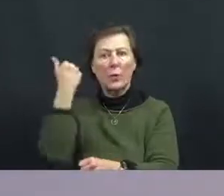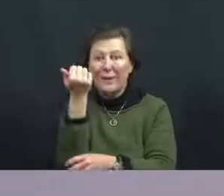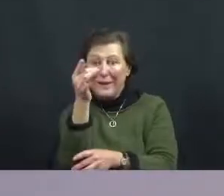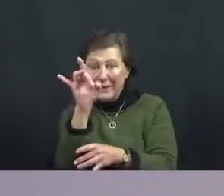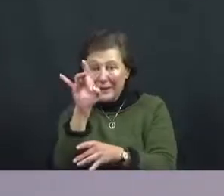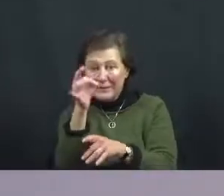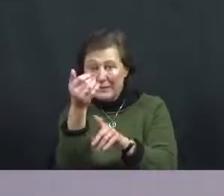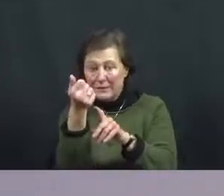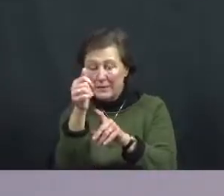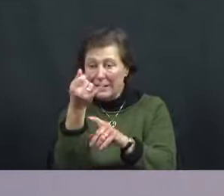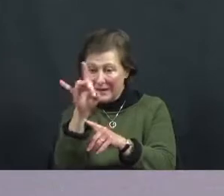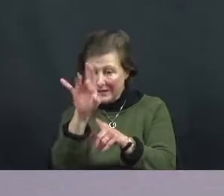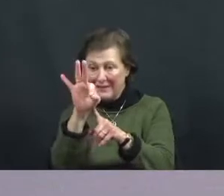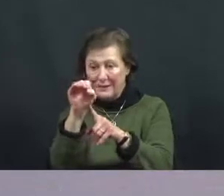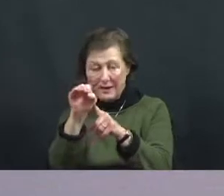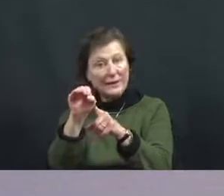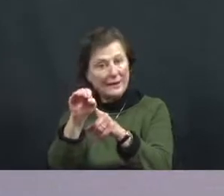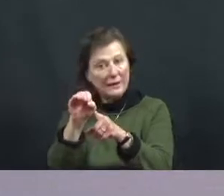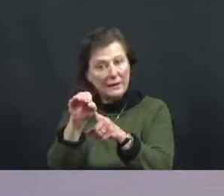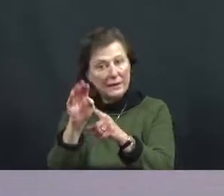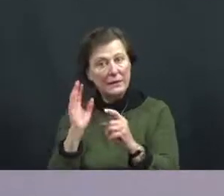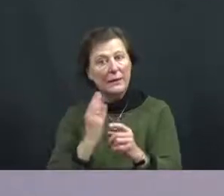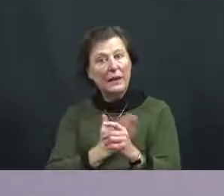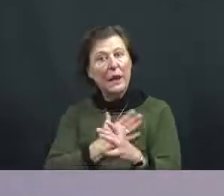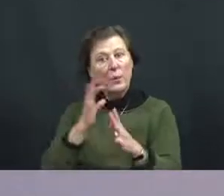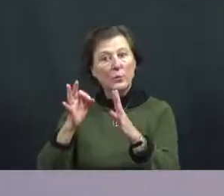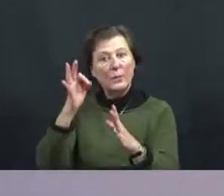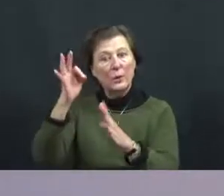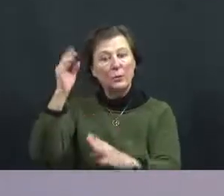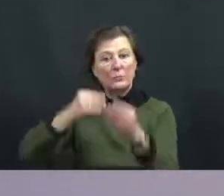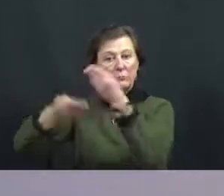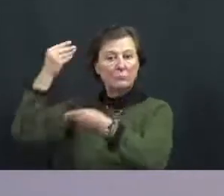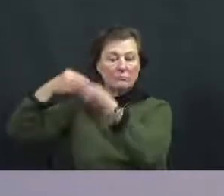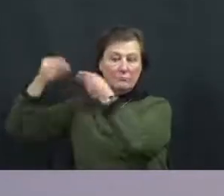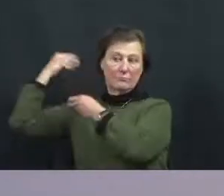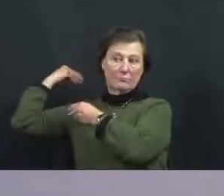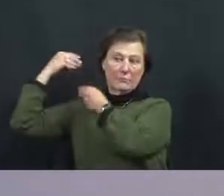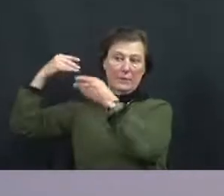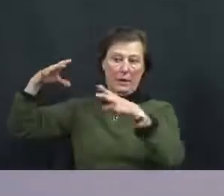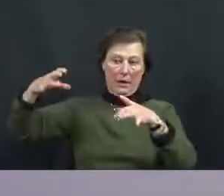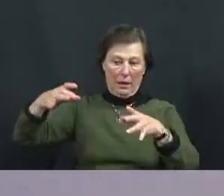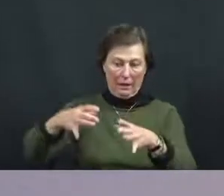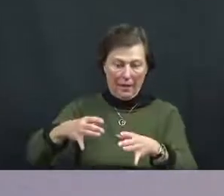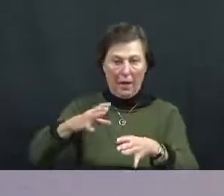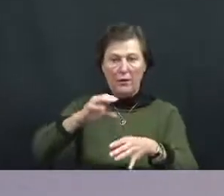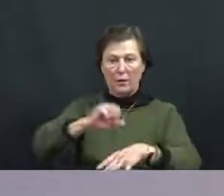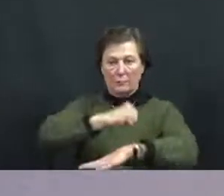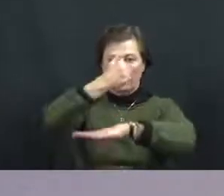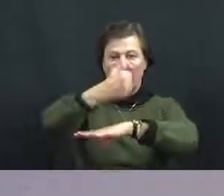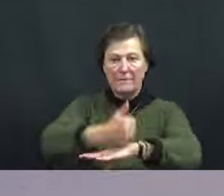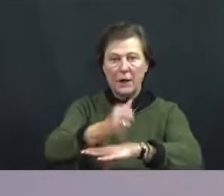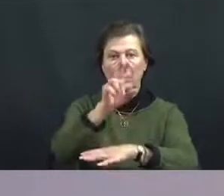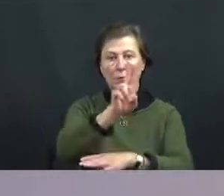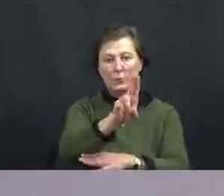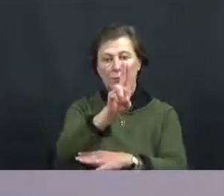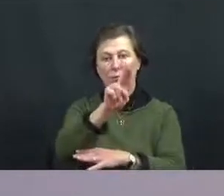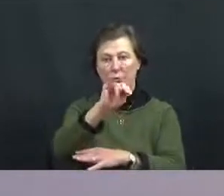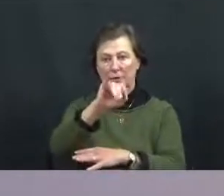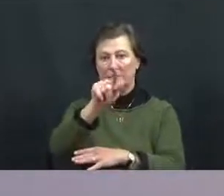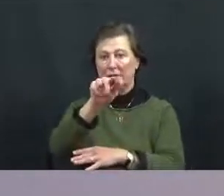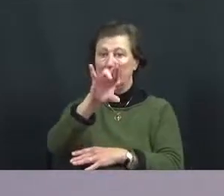1890. Our spiritual forebears first gathered and founded a Unitarian congregation in this